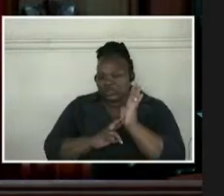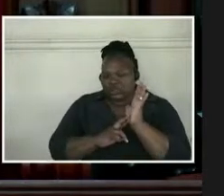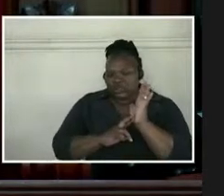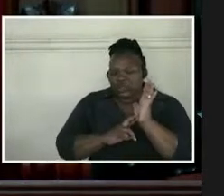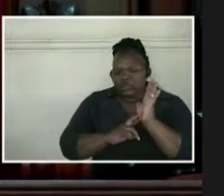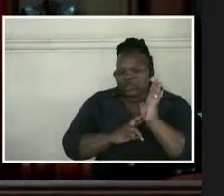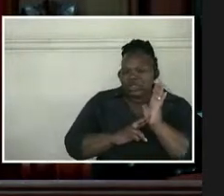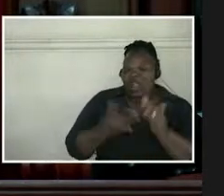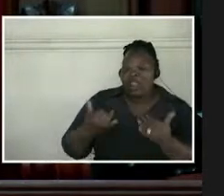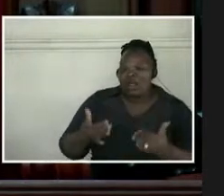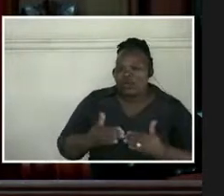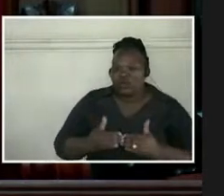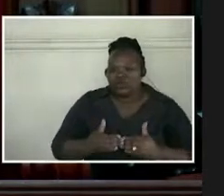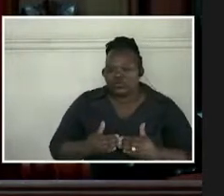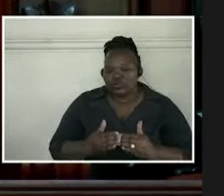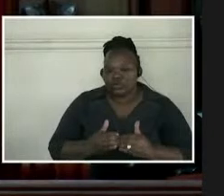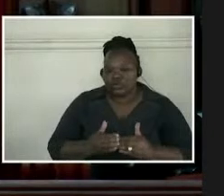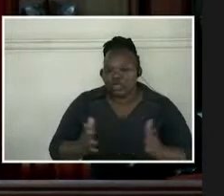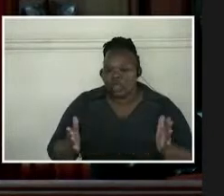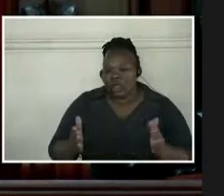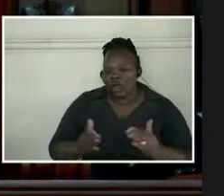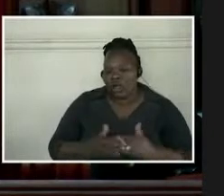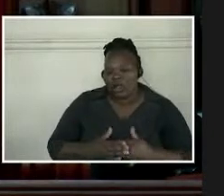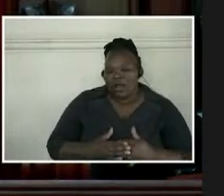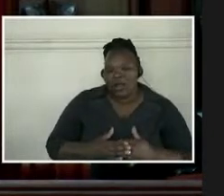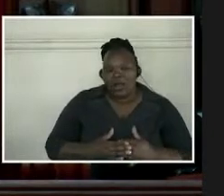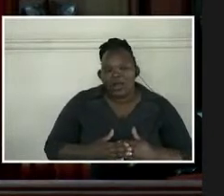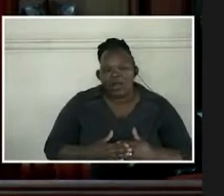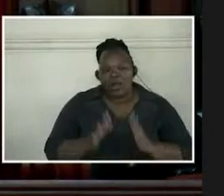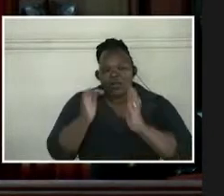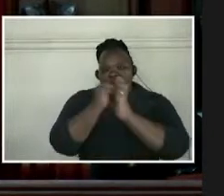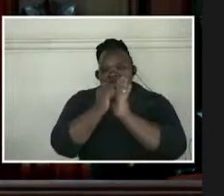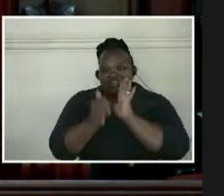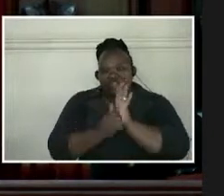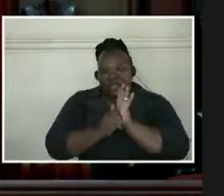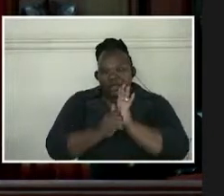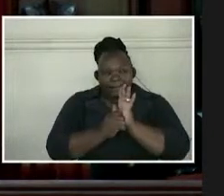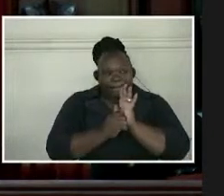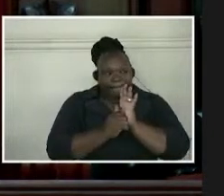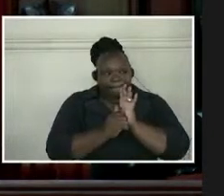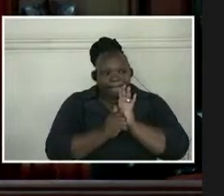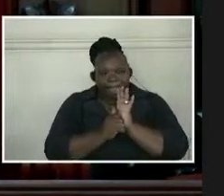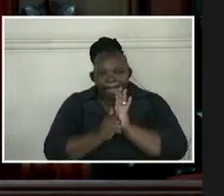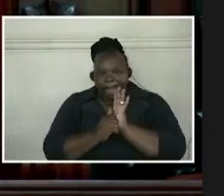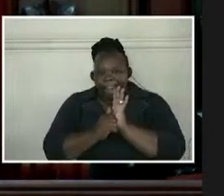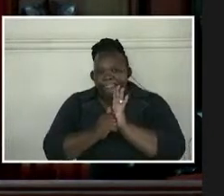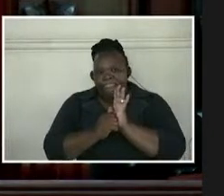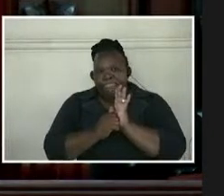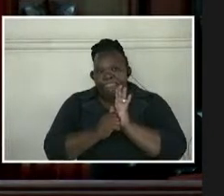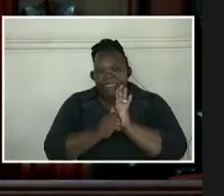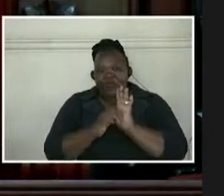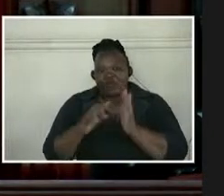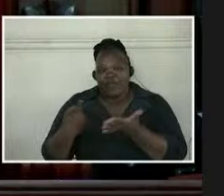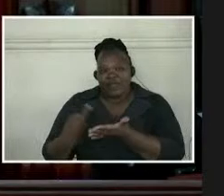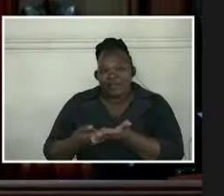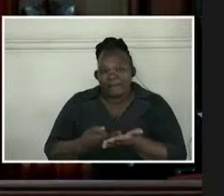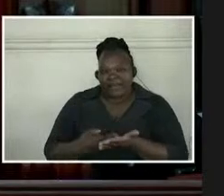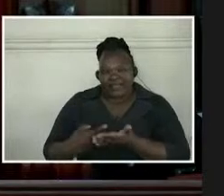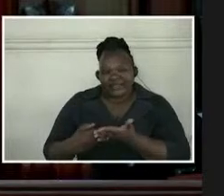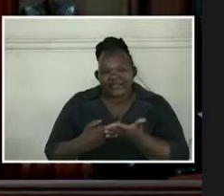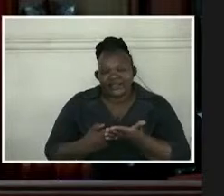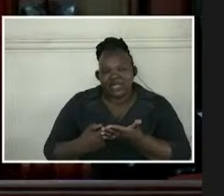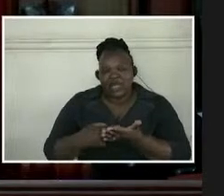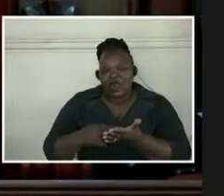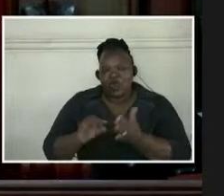we now proceed with the matters of the agenda being the debate on